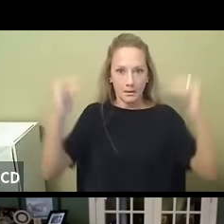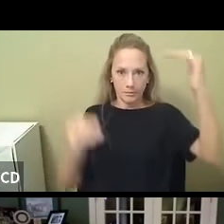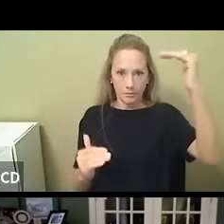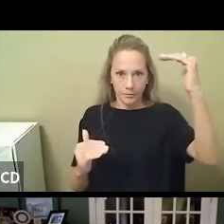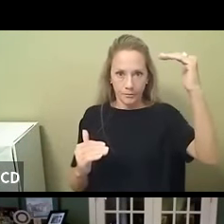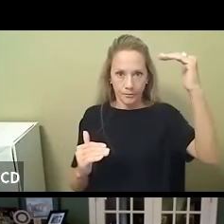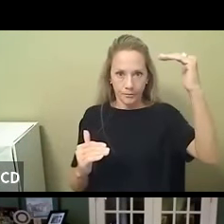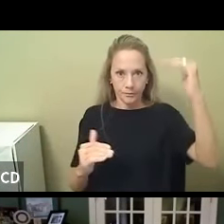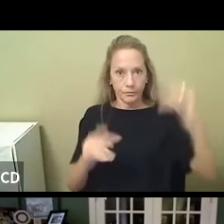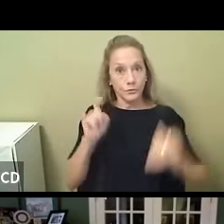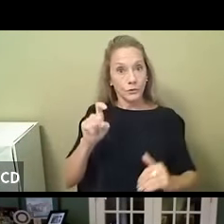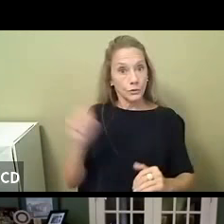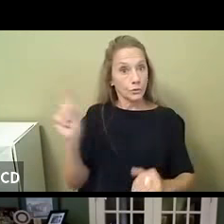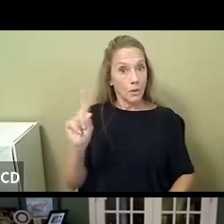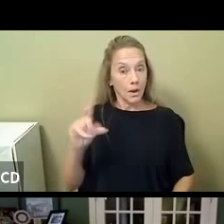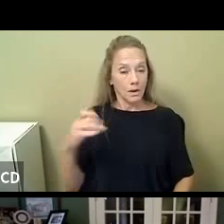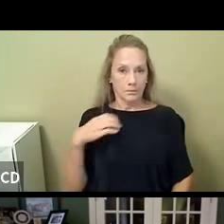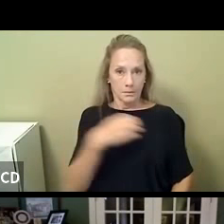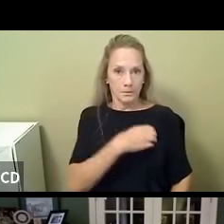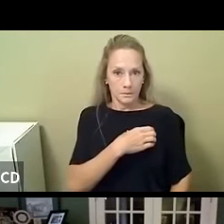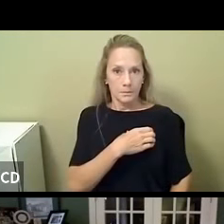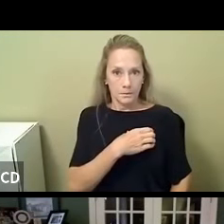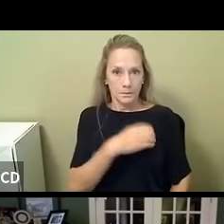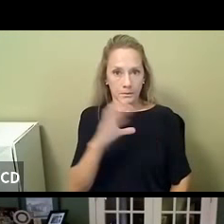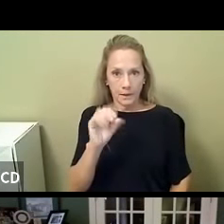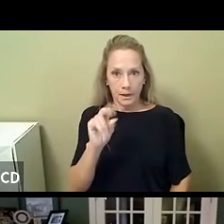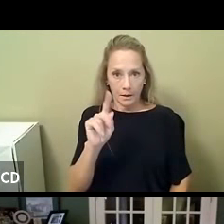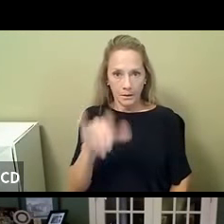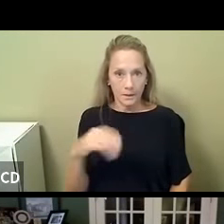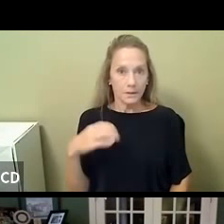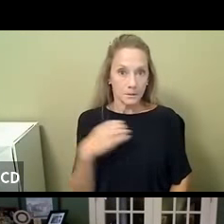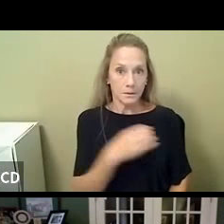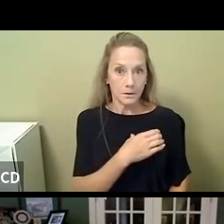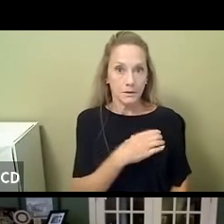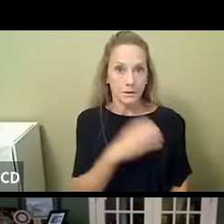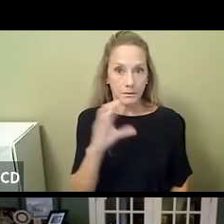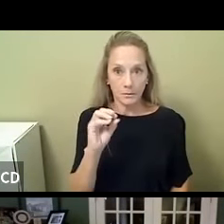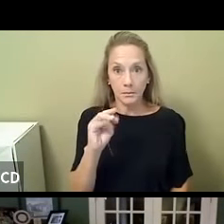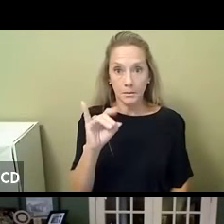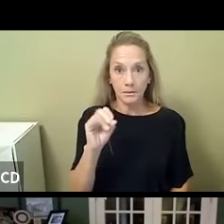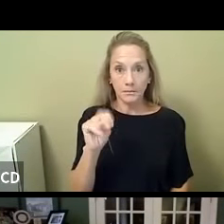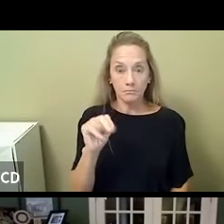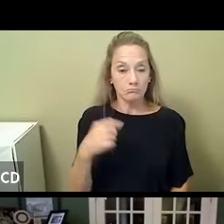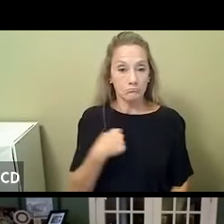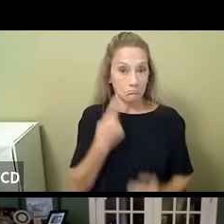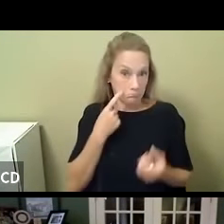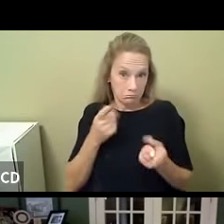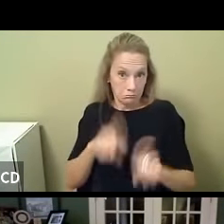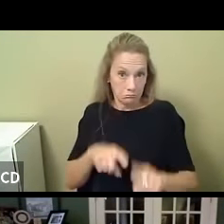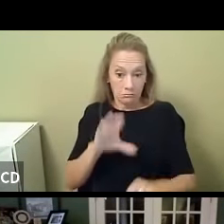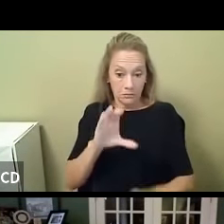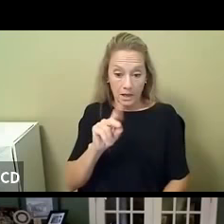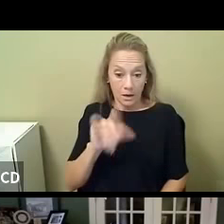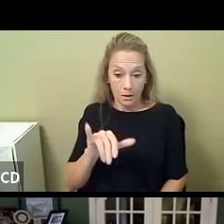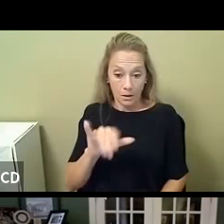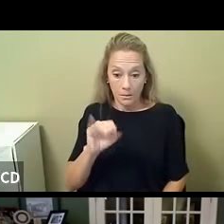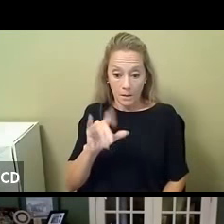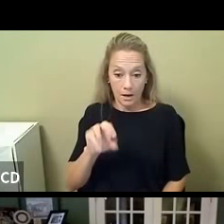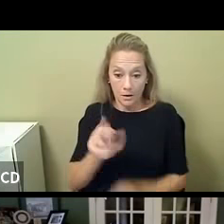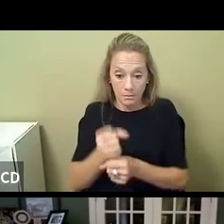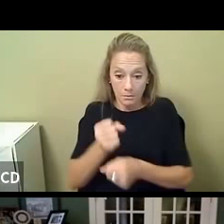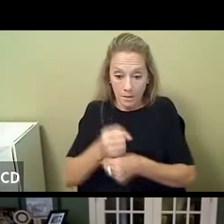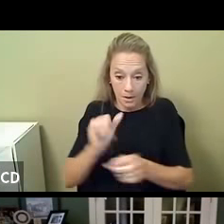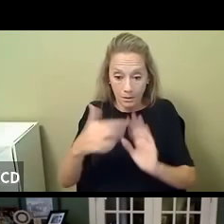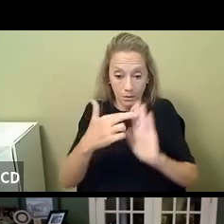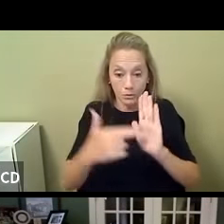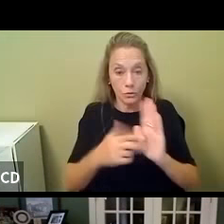county commission. What should be happening, and I don't even agree that the county mayor should be making these rules. I think that it should